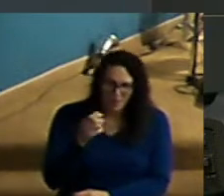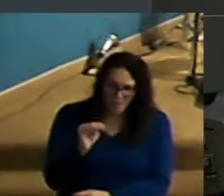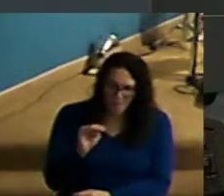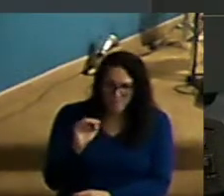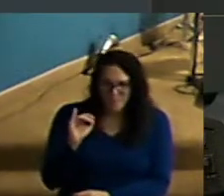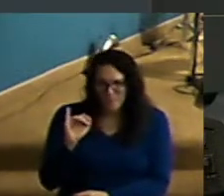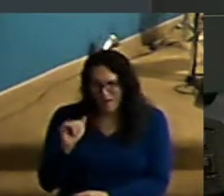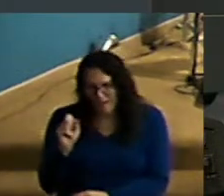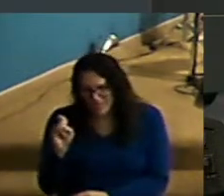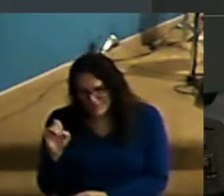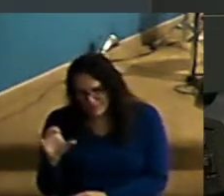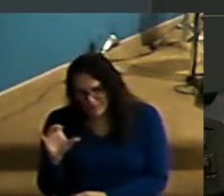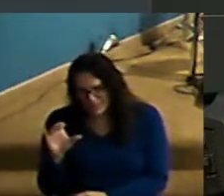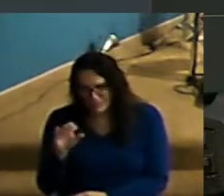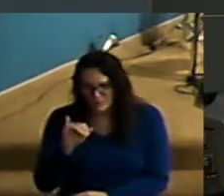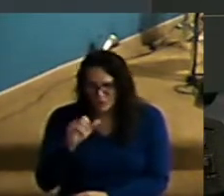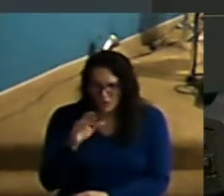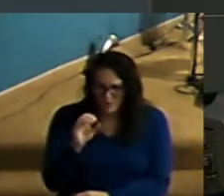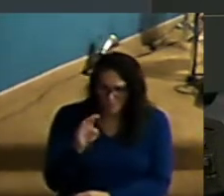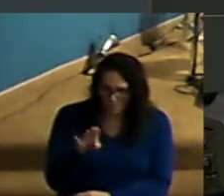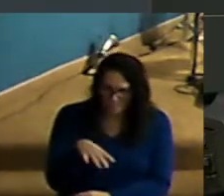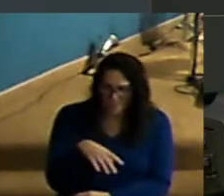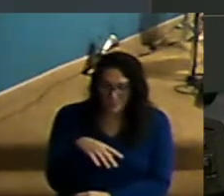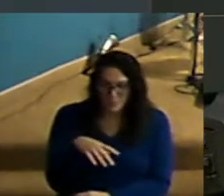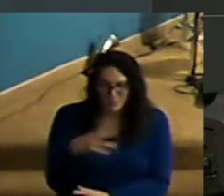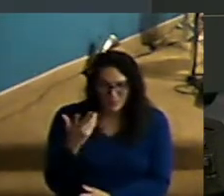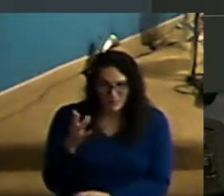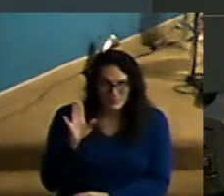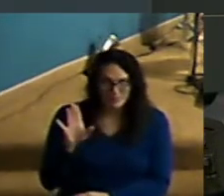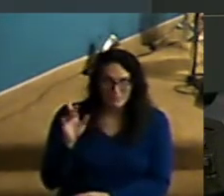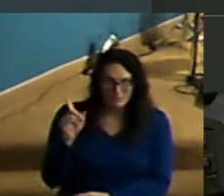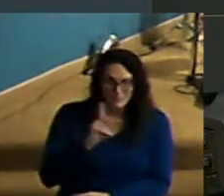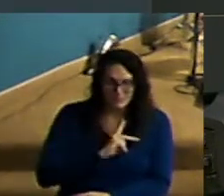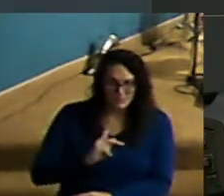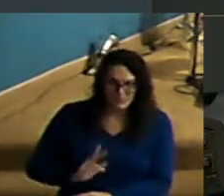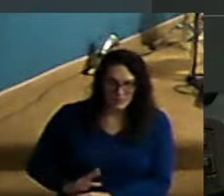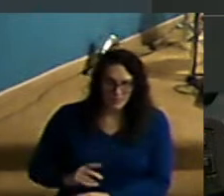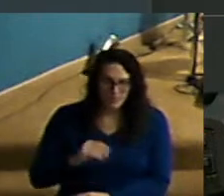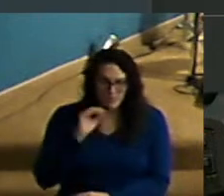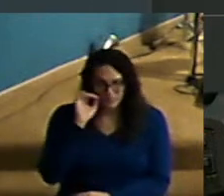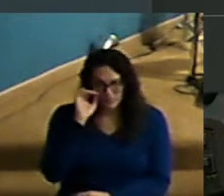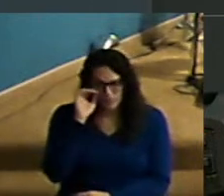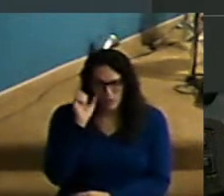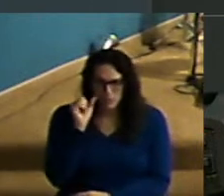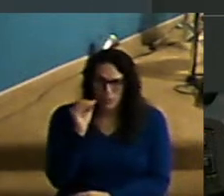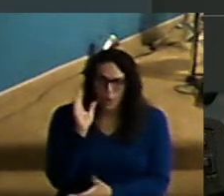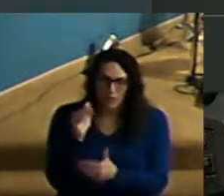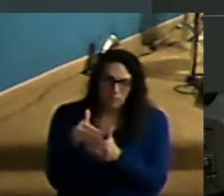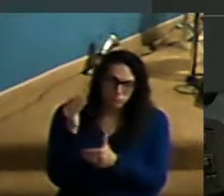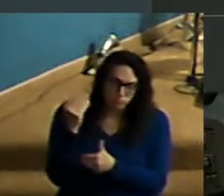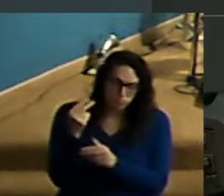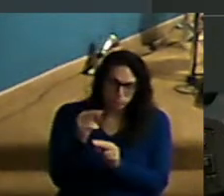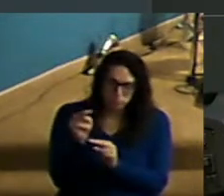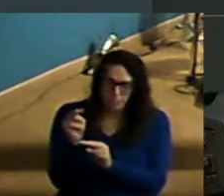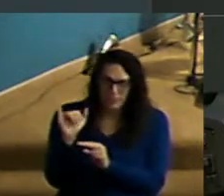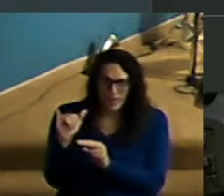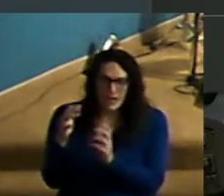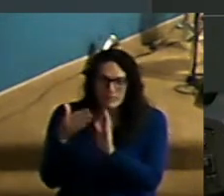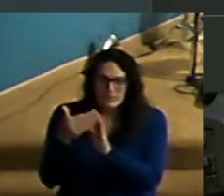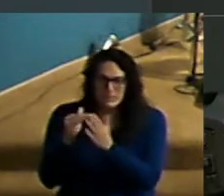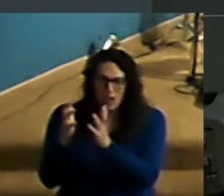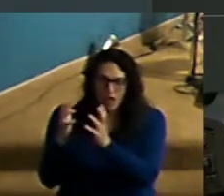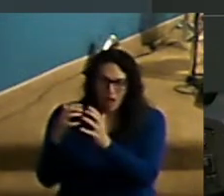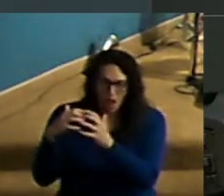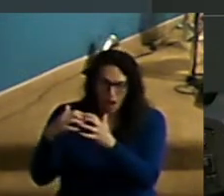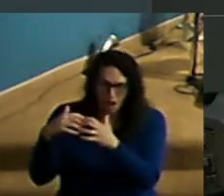his king. And so he opens his windows to Jerusalem, even though it's a broken down city, coming back to life